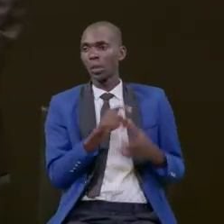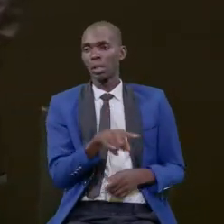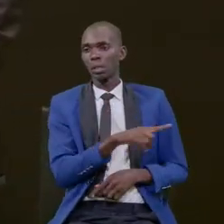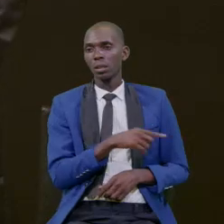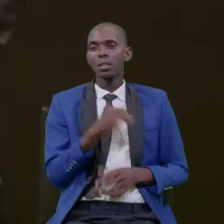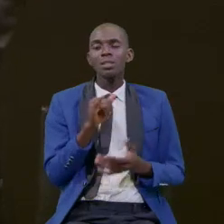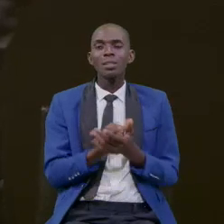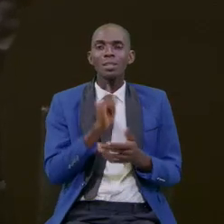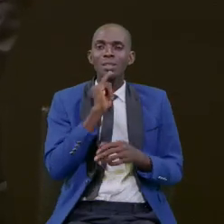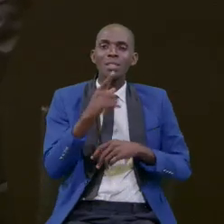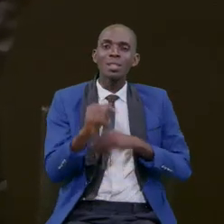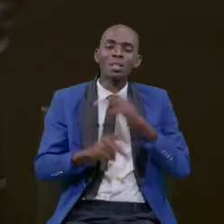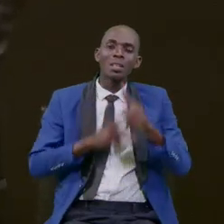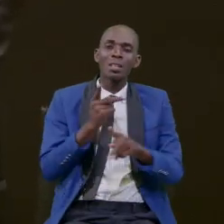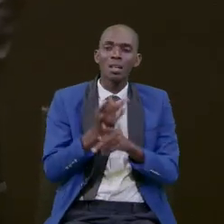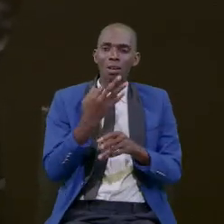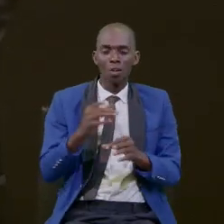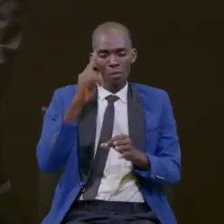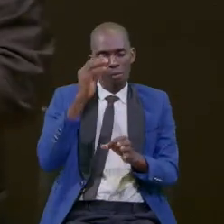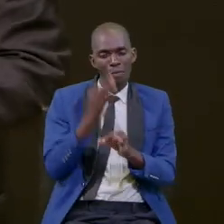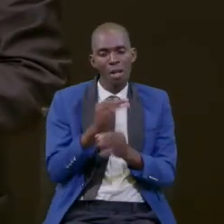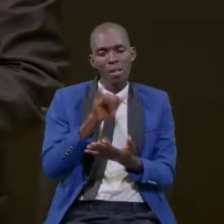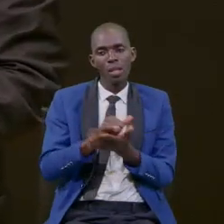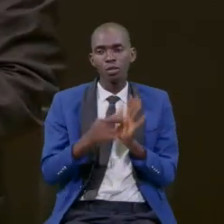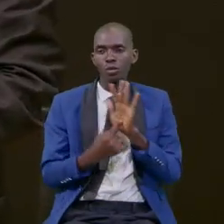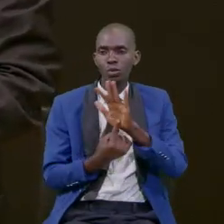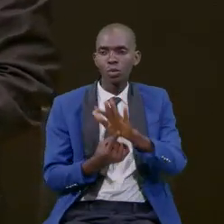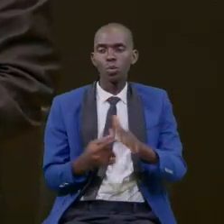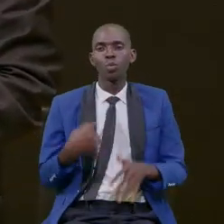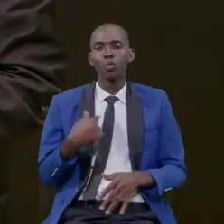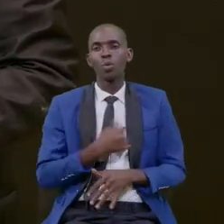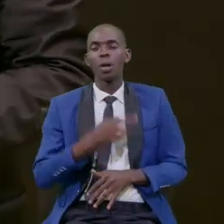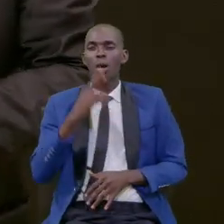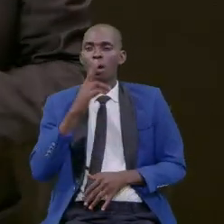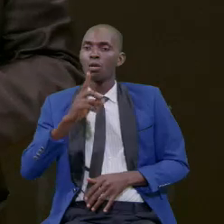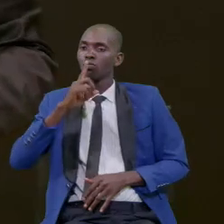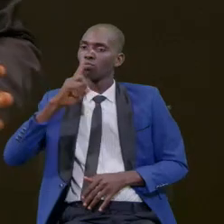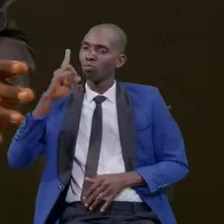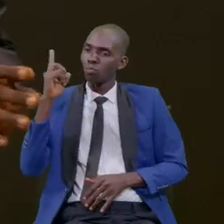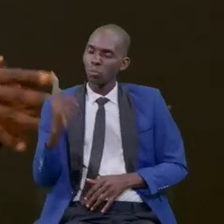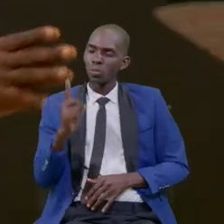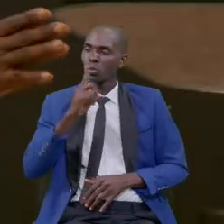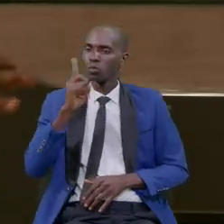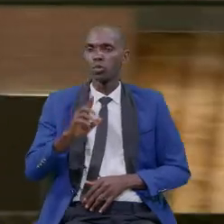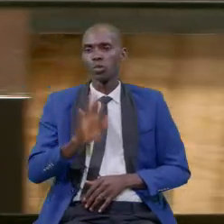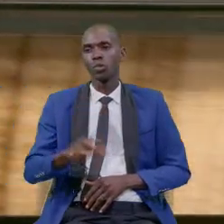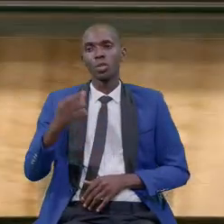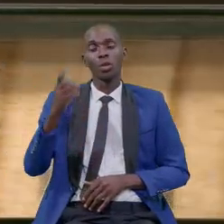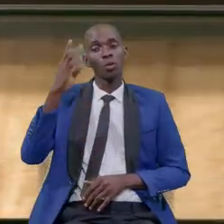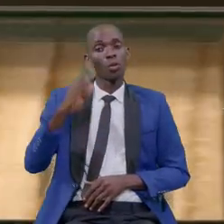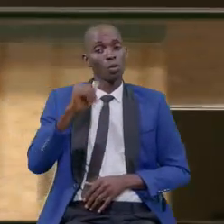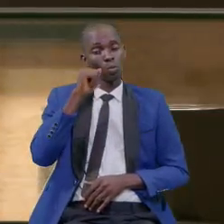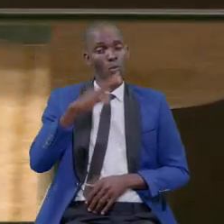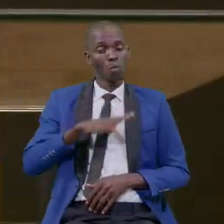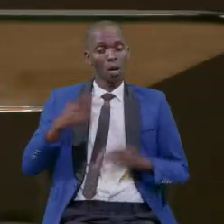the kind of faith that shows we're real, real children of God. She perished